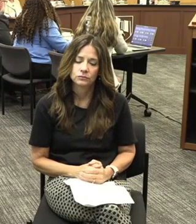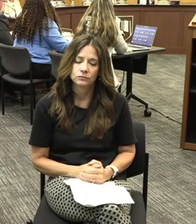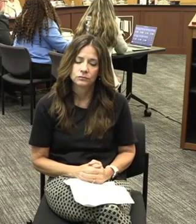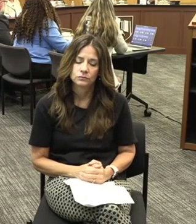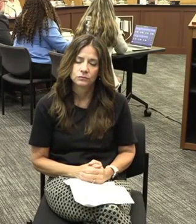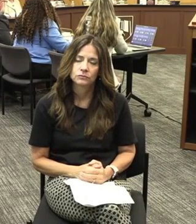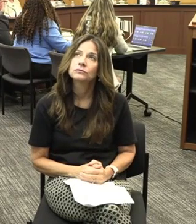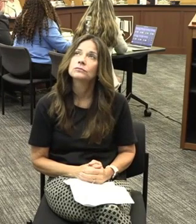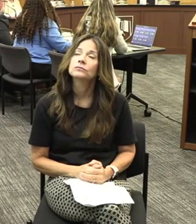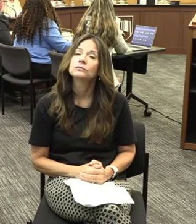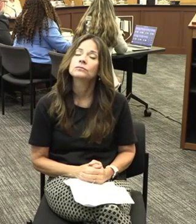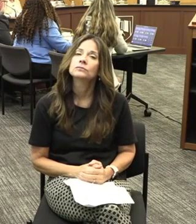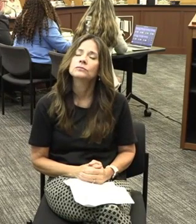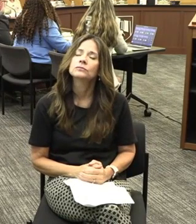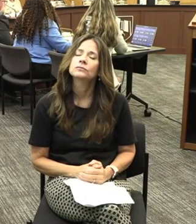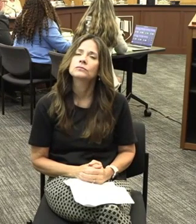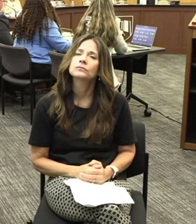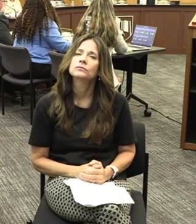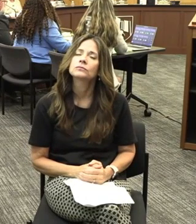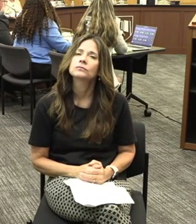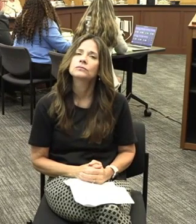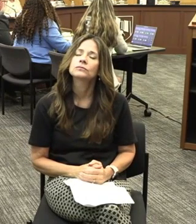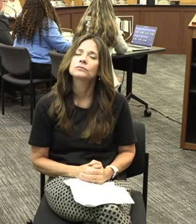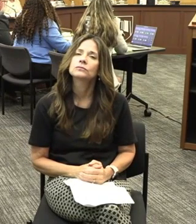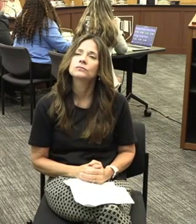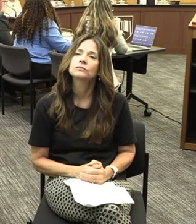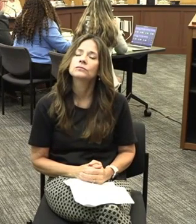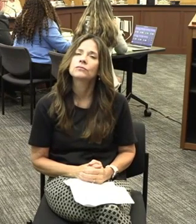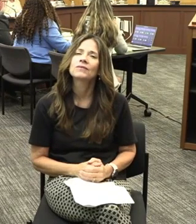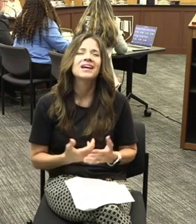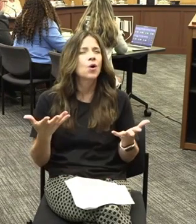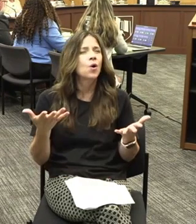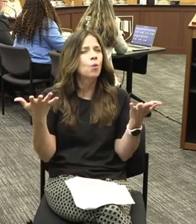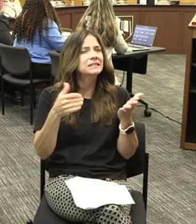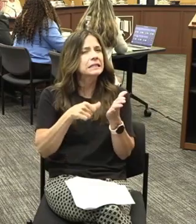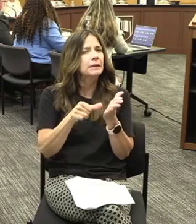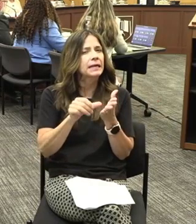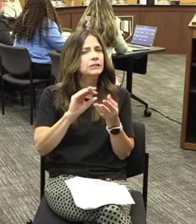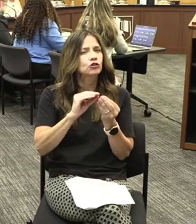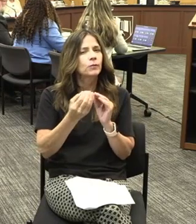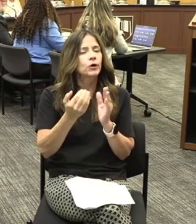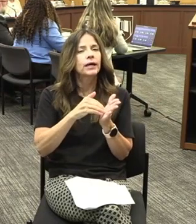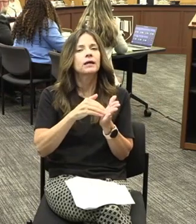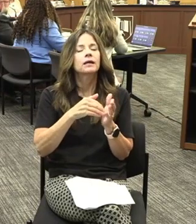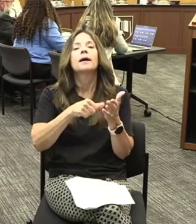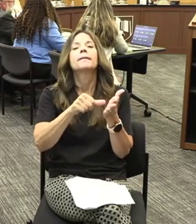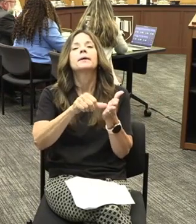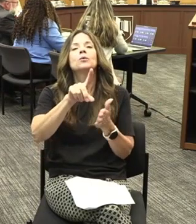Are Will you- we will you on the get the- same thing? Will you give that page number again, Trustee Broderick? 177.